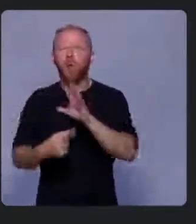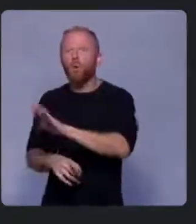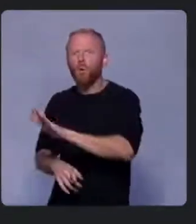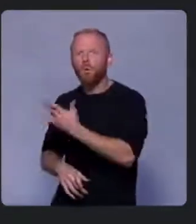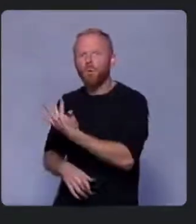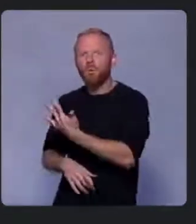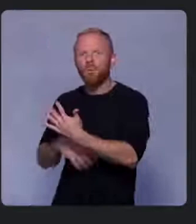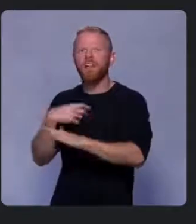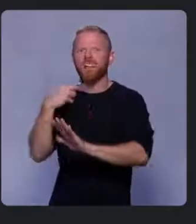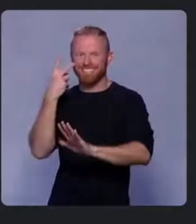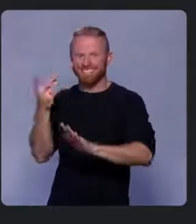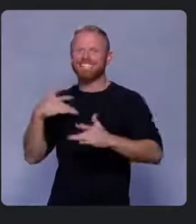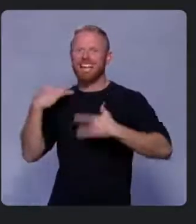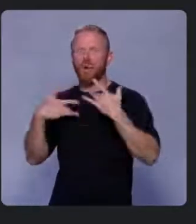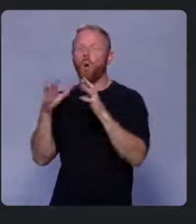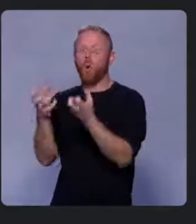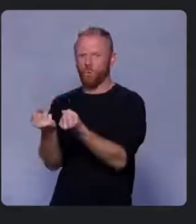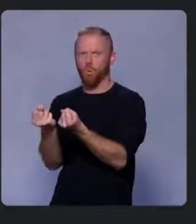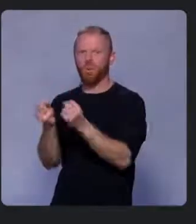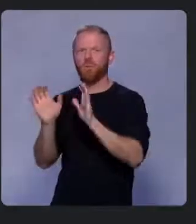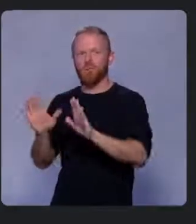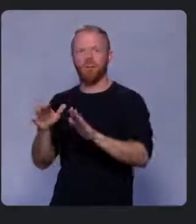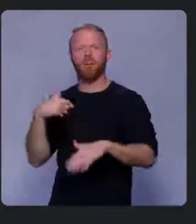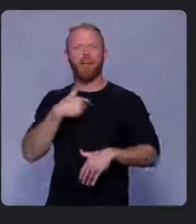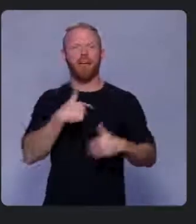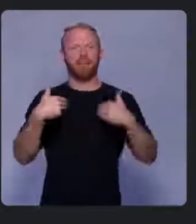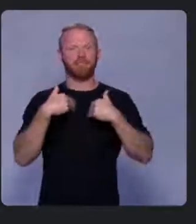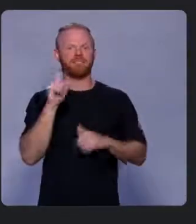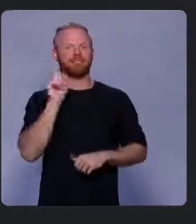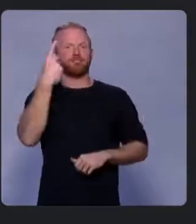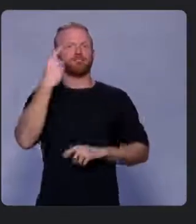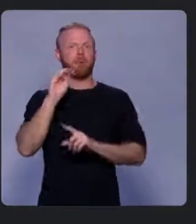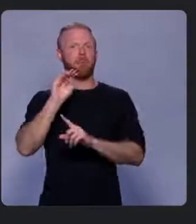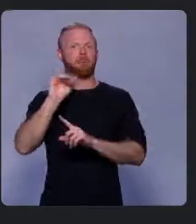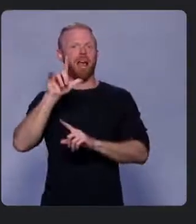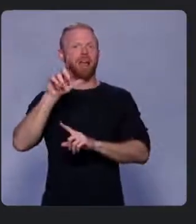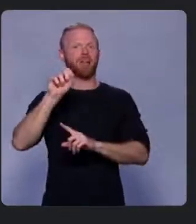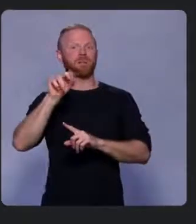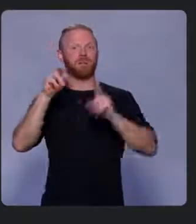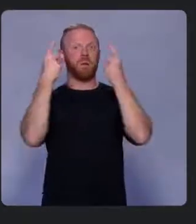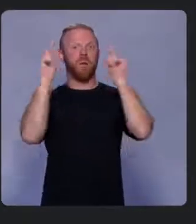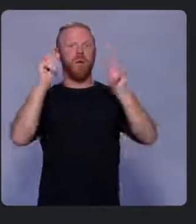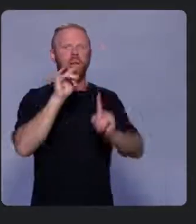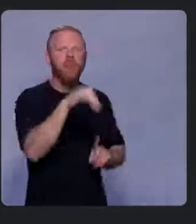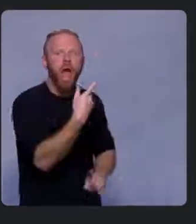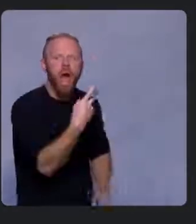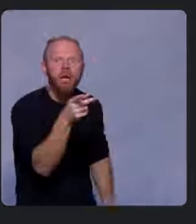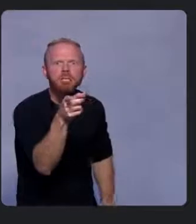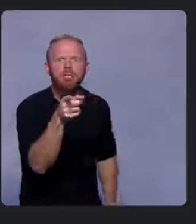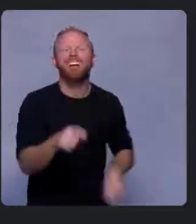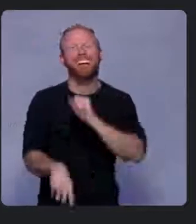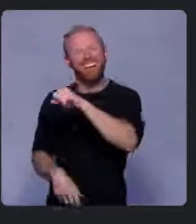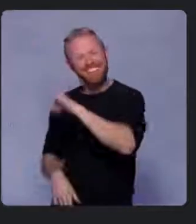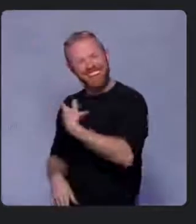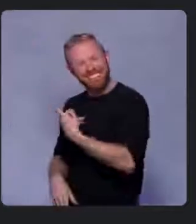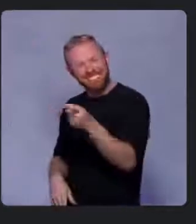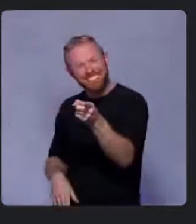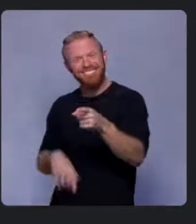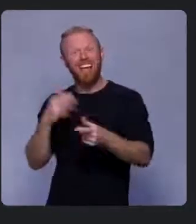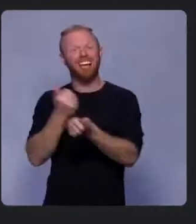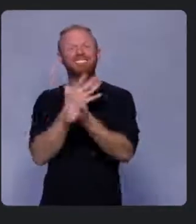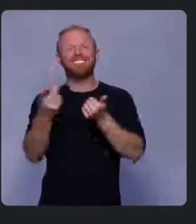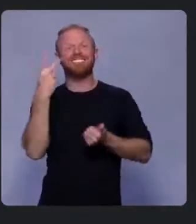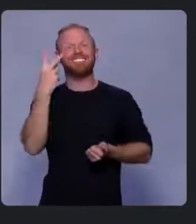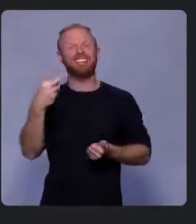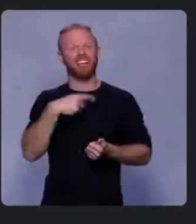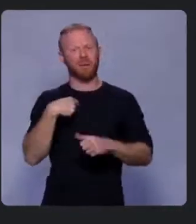Okay. To date, we've reached the first milestone, beyond classical computational capabilities. This is us. Yeah, we're here. Everything you've seen here today is what we're